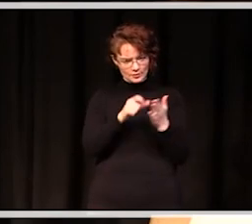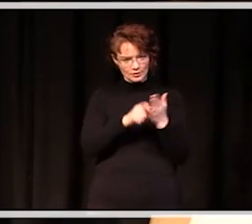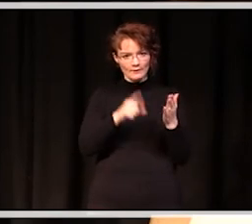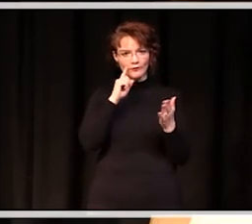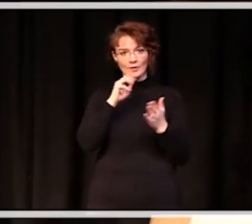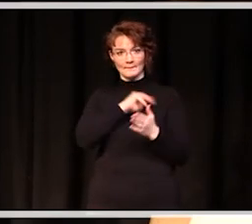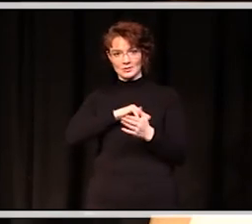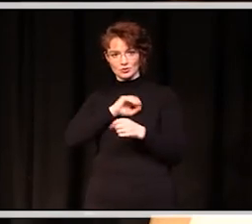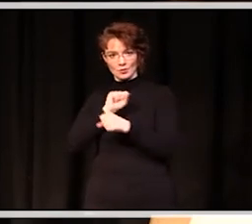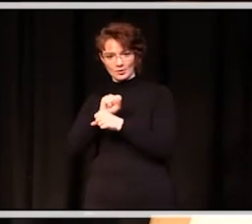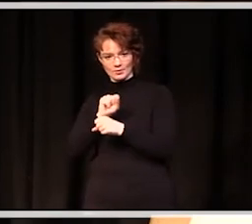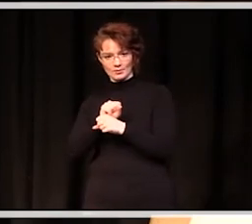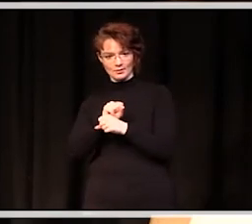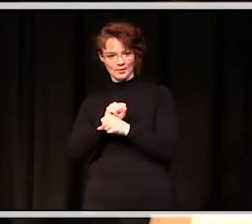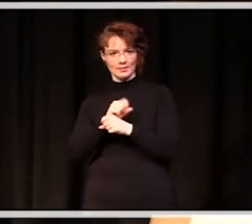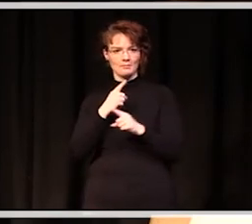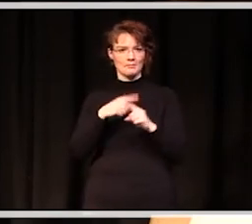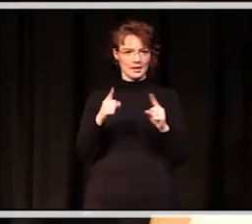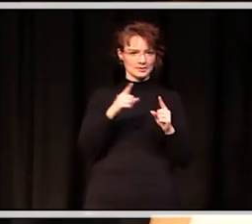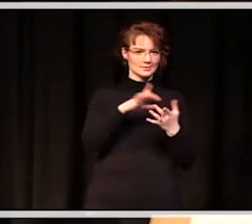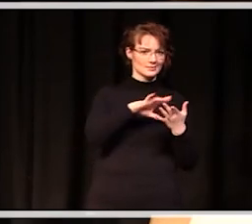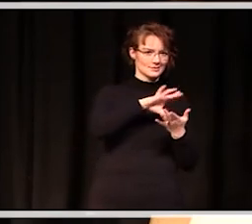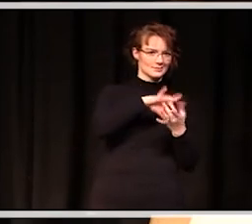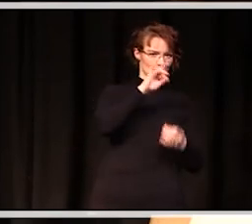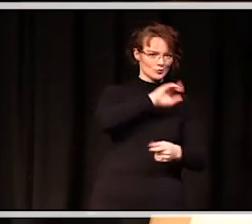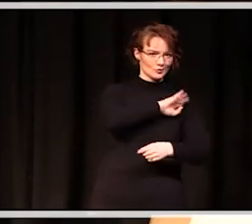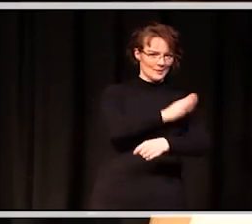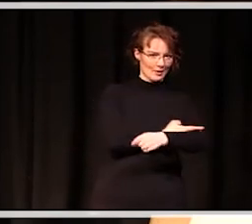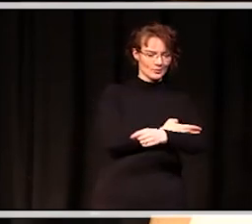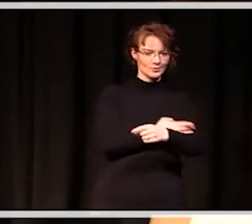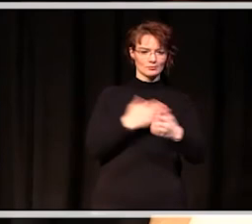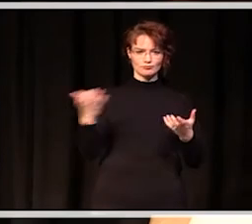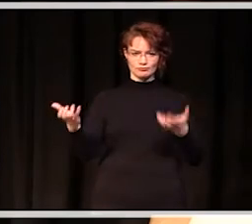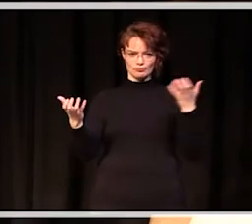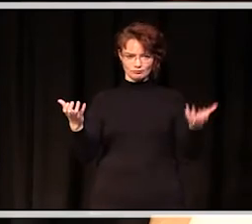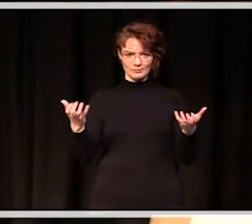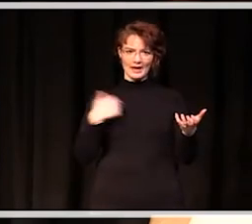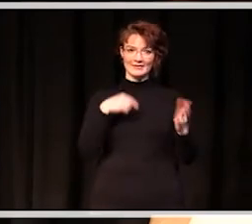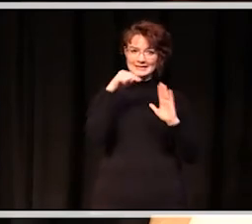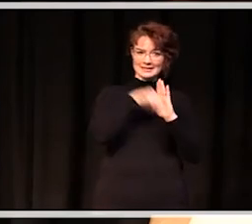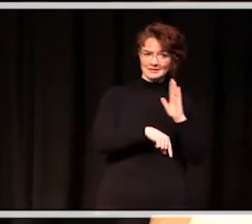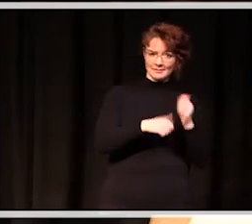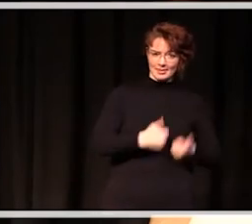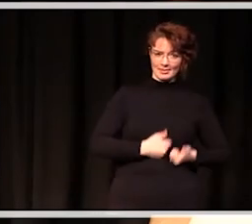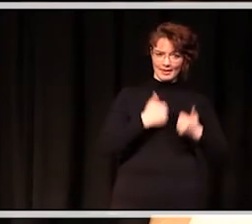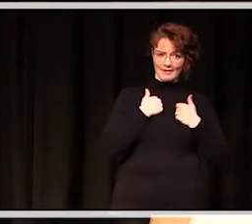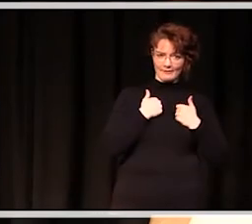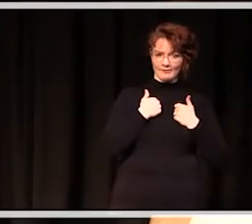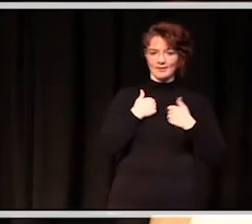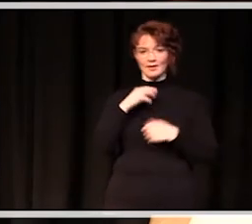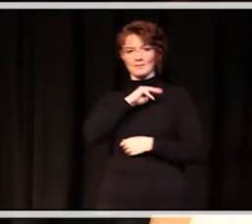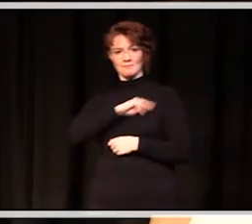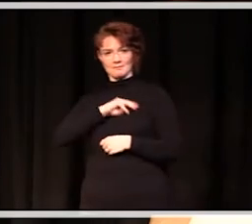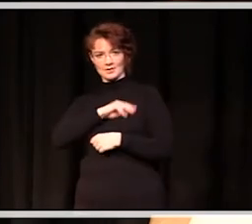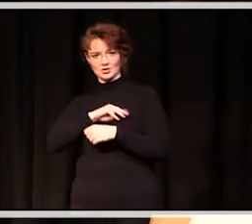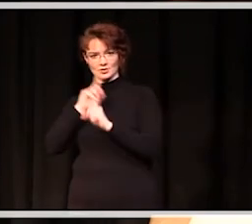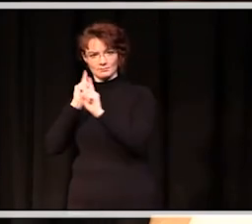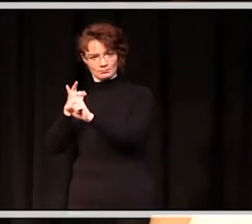life. Let's put the two of these together for a moment. You see, you have the deeper life, and you have the missional